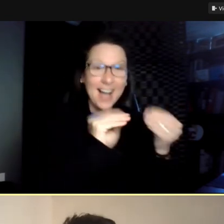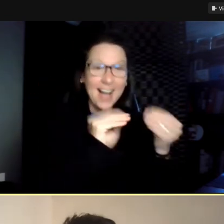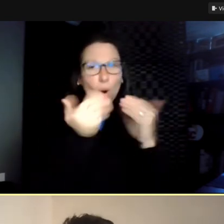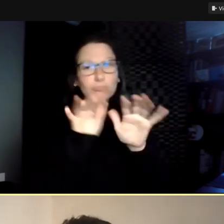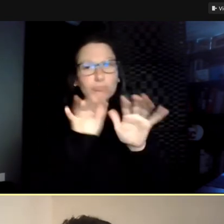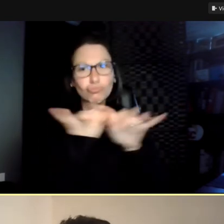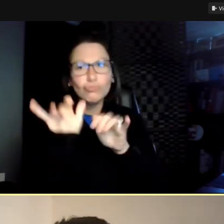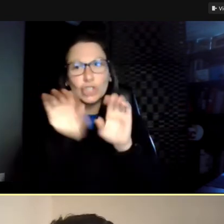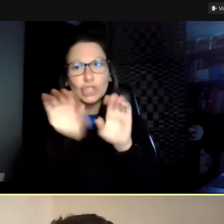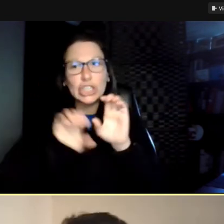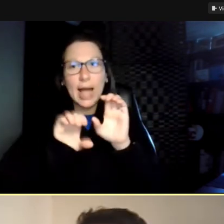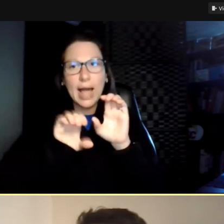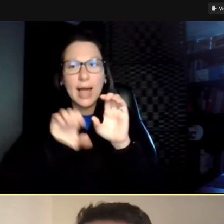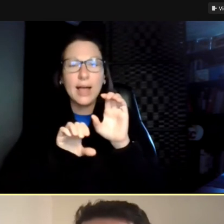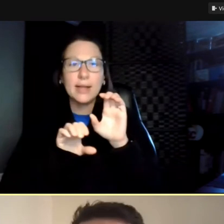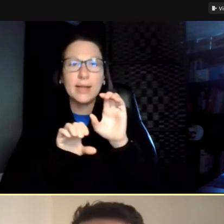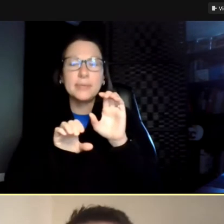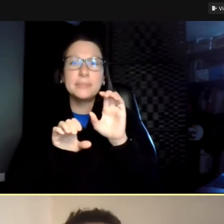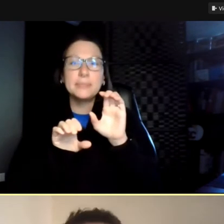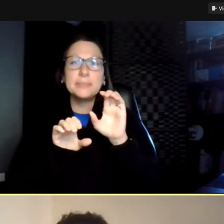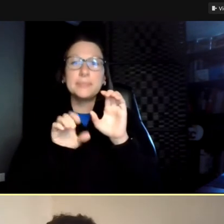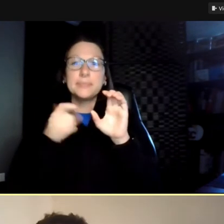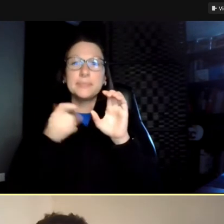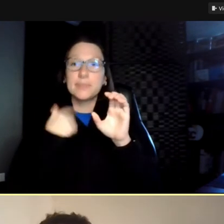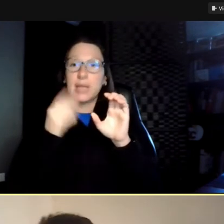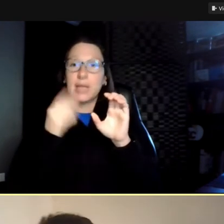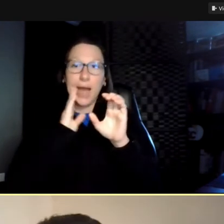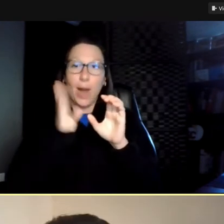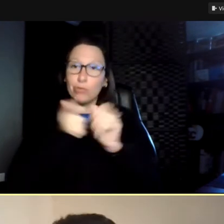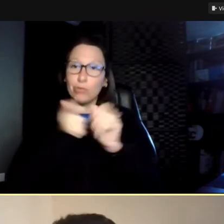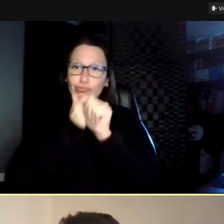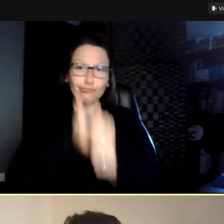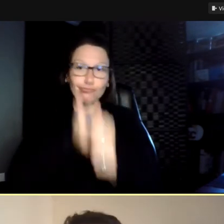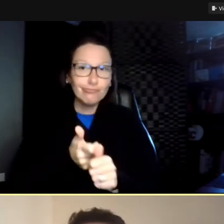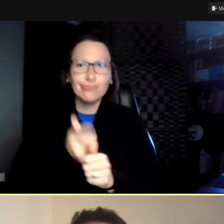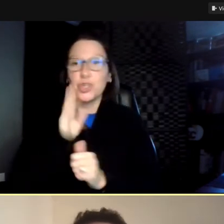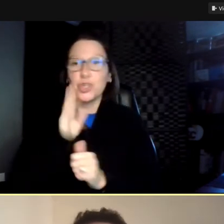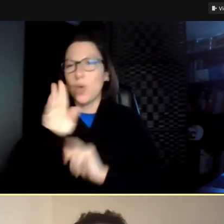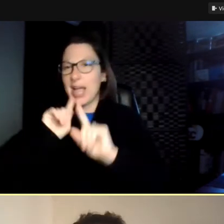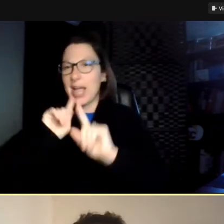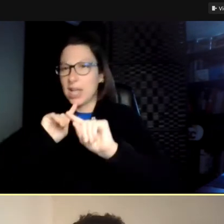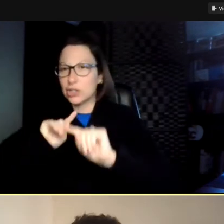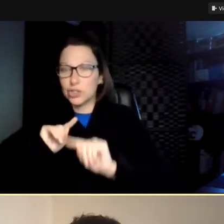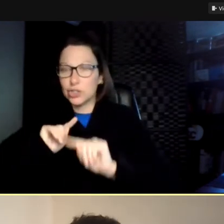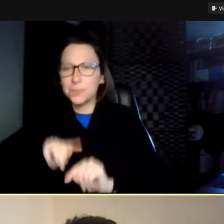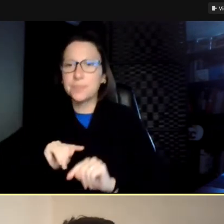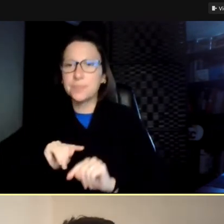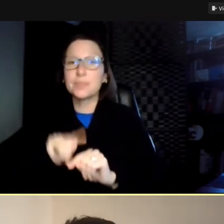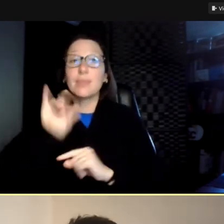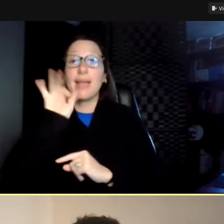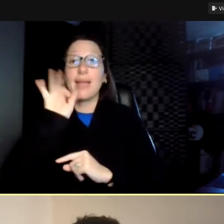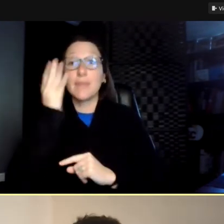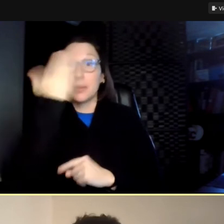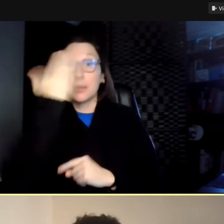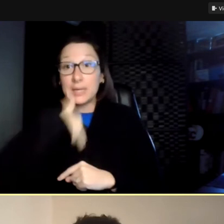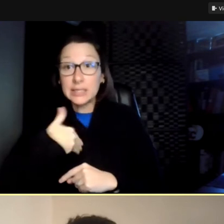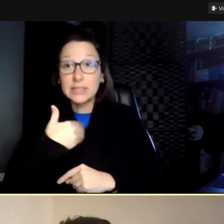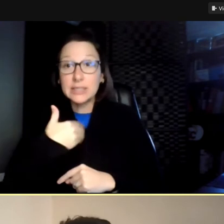into the chat box and I will run with your tangents and answer your questions as they go. And of course, if I miss anything, feel